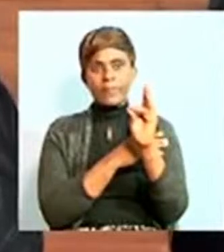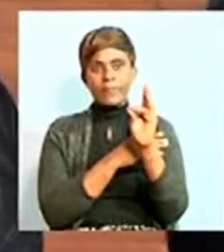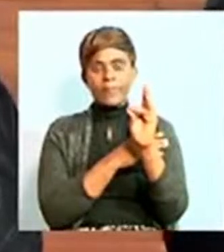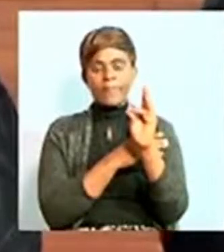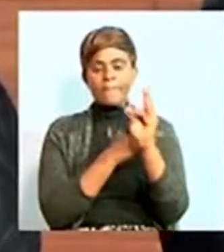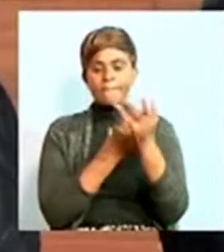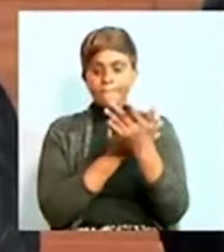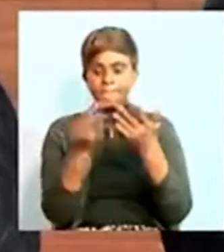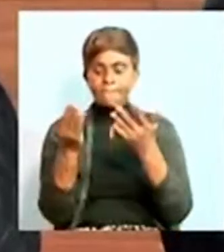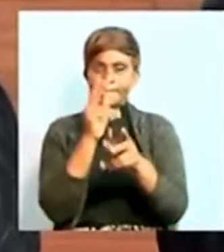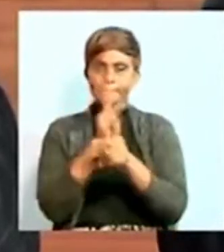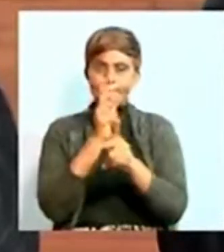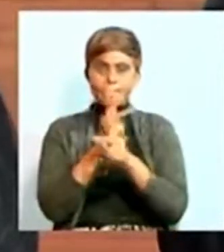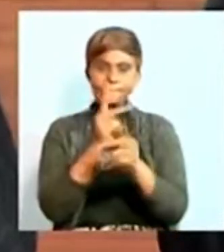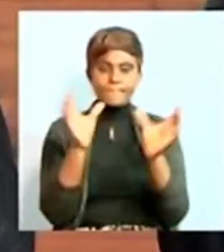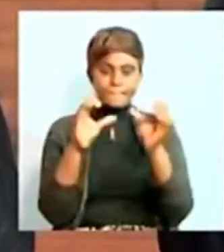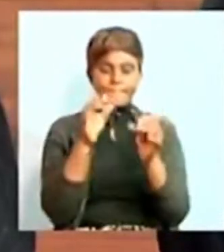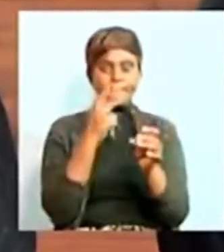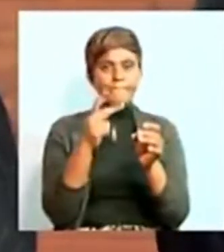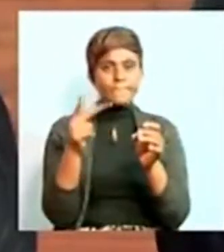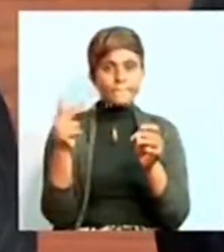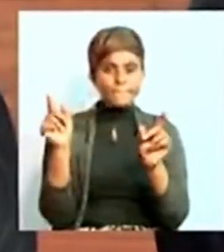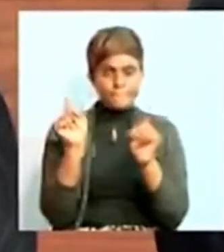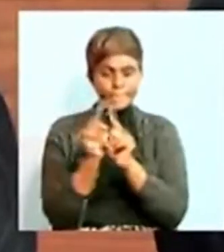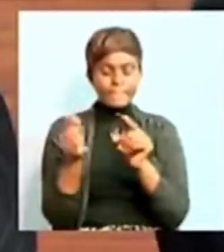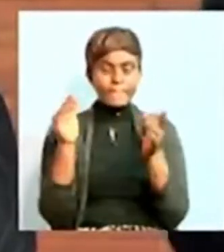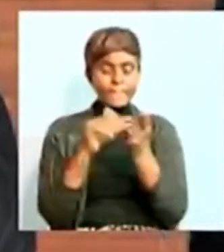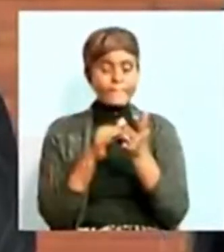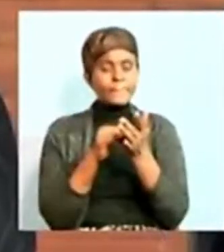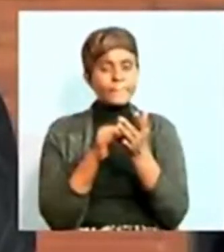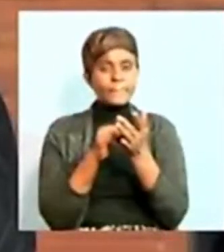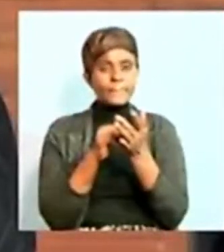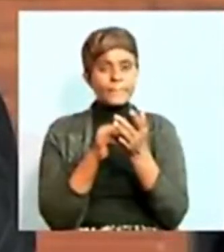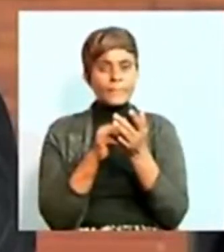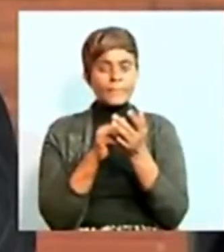on failure to maintain council properties, as well as